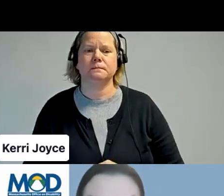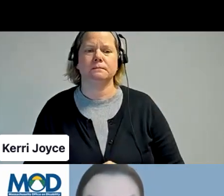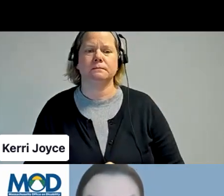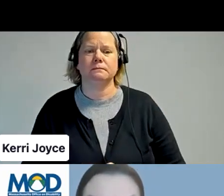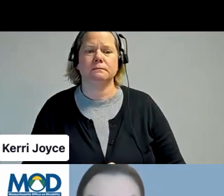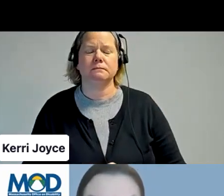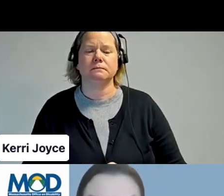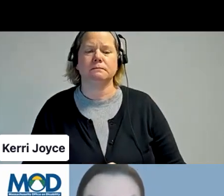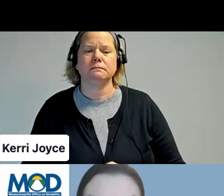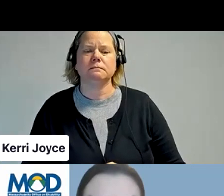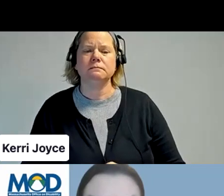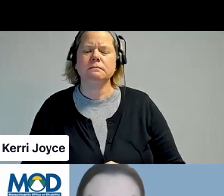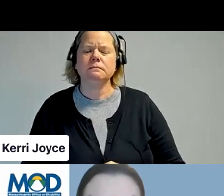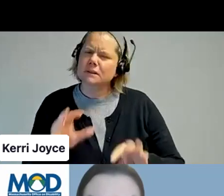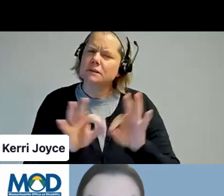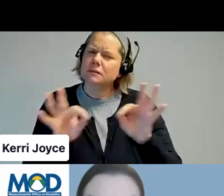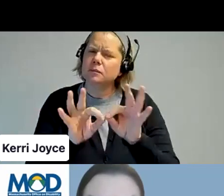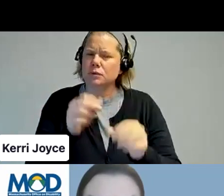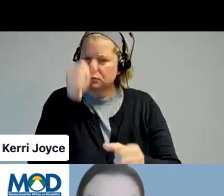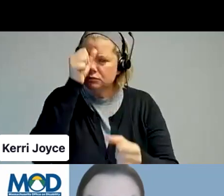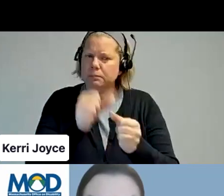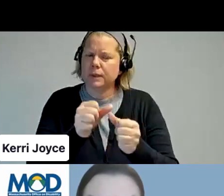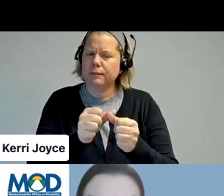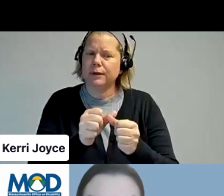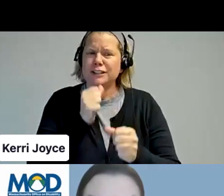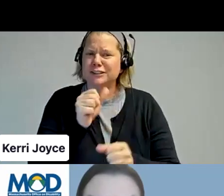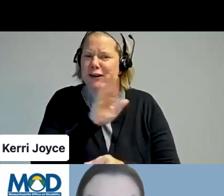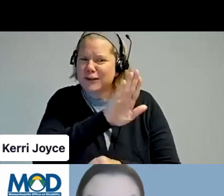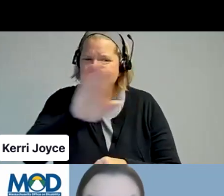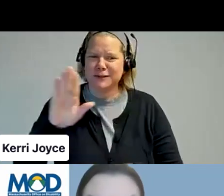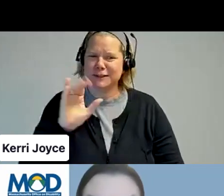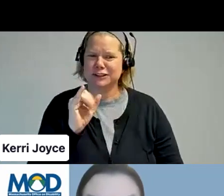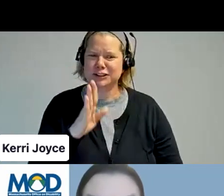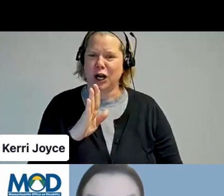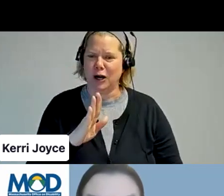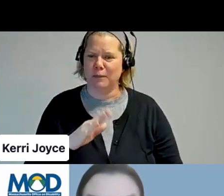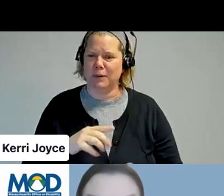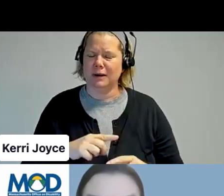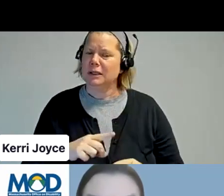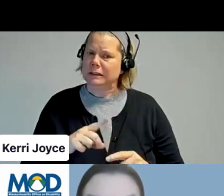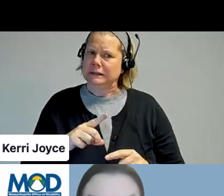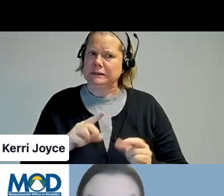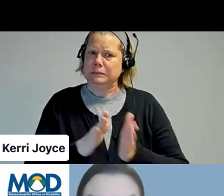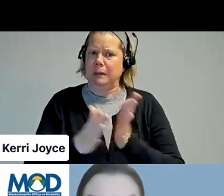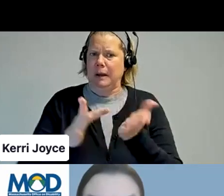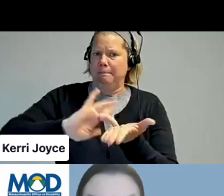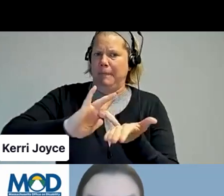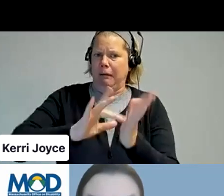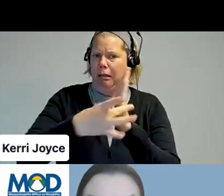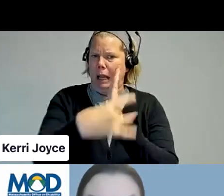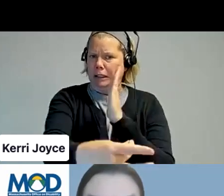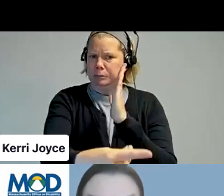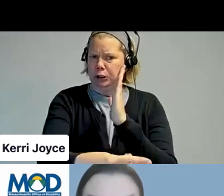It's helpful to remember that it's not your job to be a medical expert and decide if